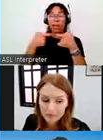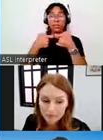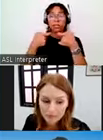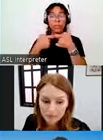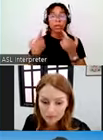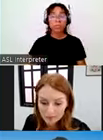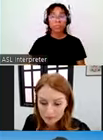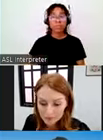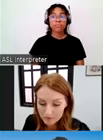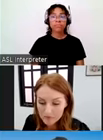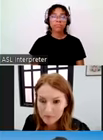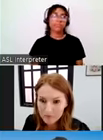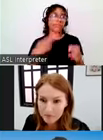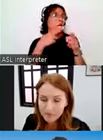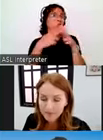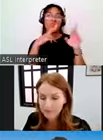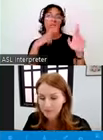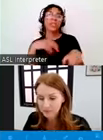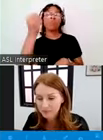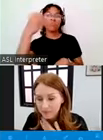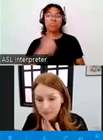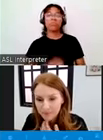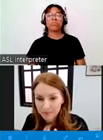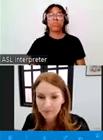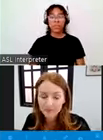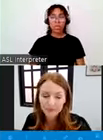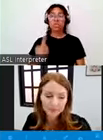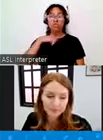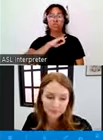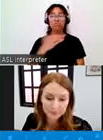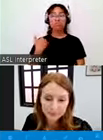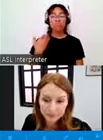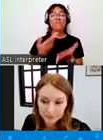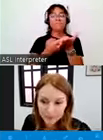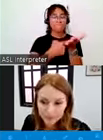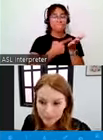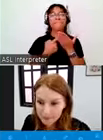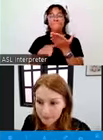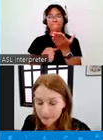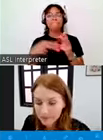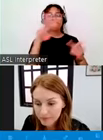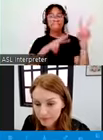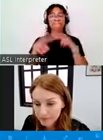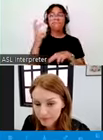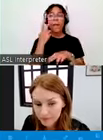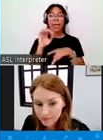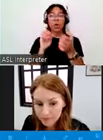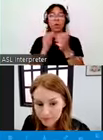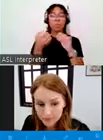Yes, the quick answer is yes. We have an analysis looking at the impact